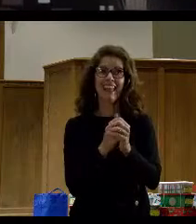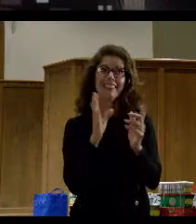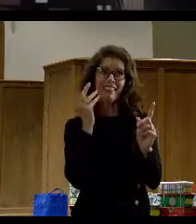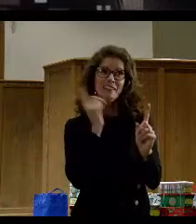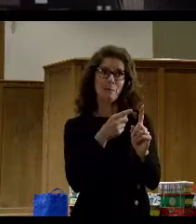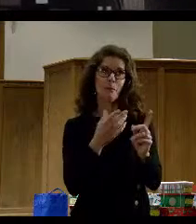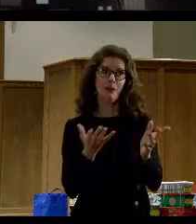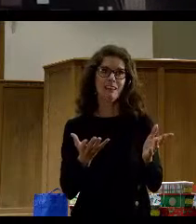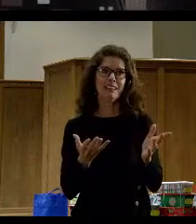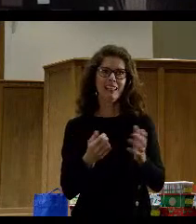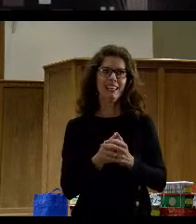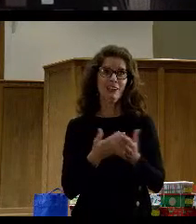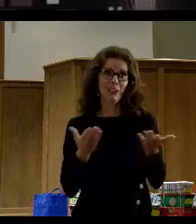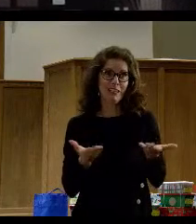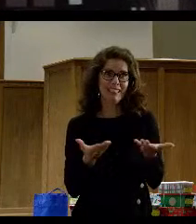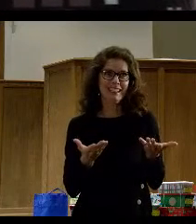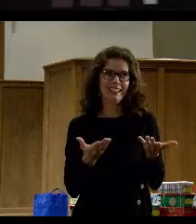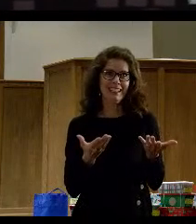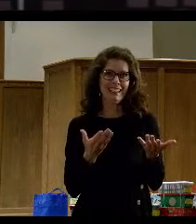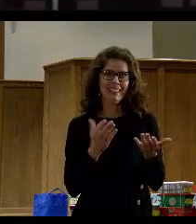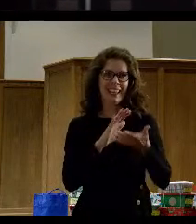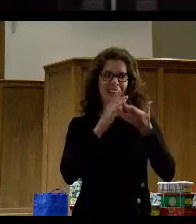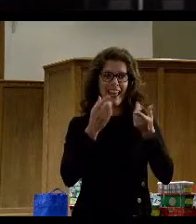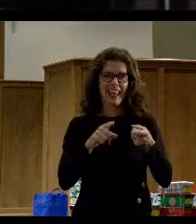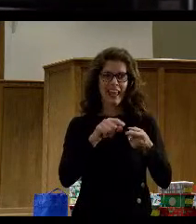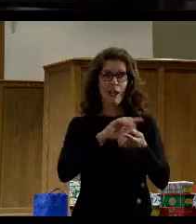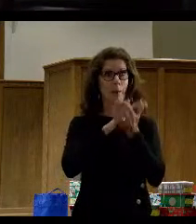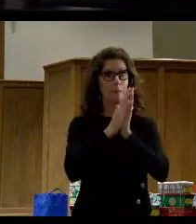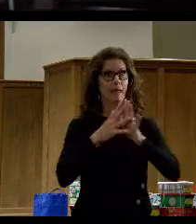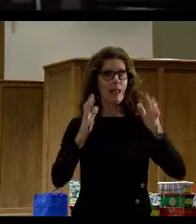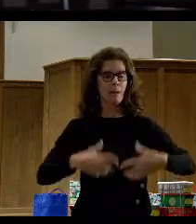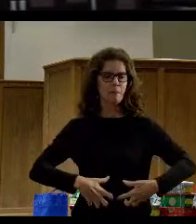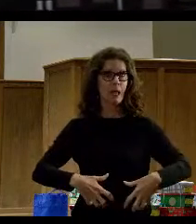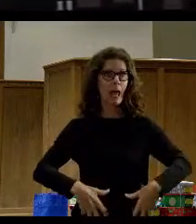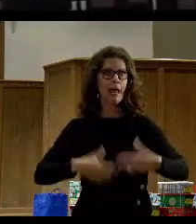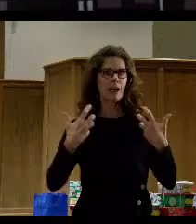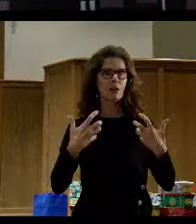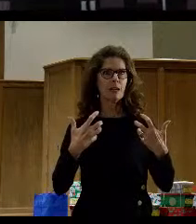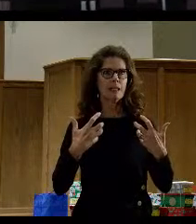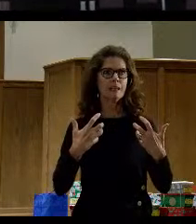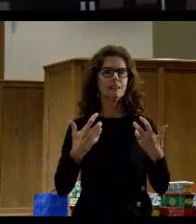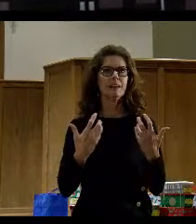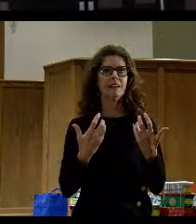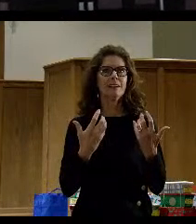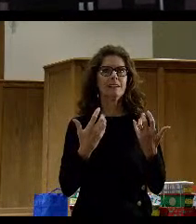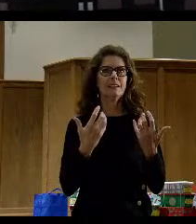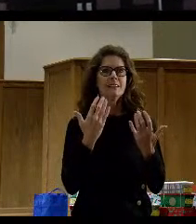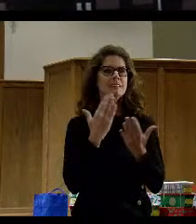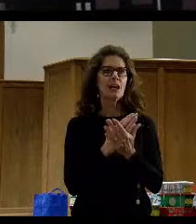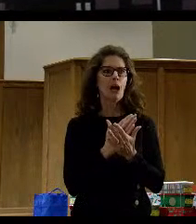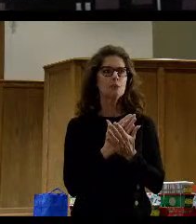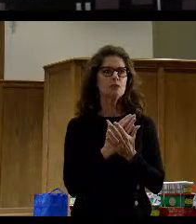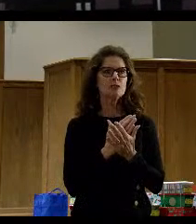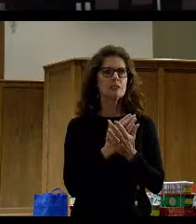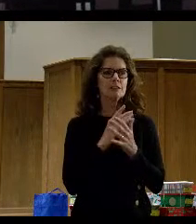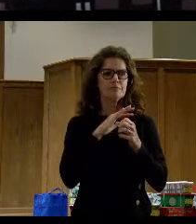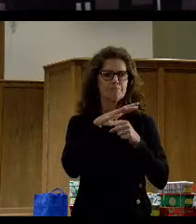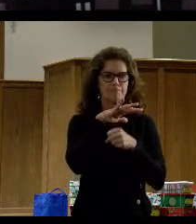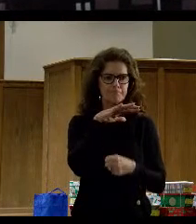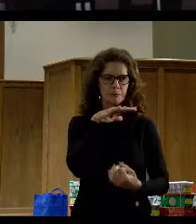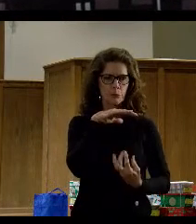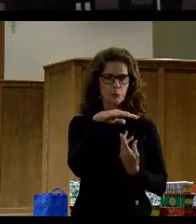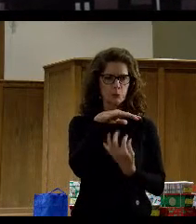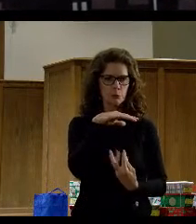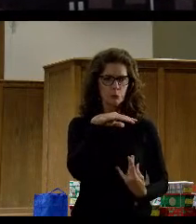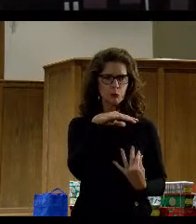here. When you get really angry, stop fuming. Like, get up, do whatever the next thing